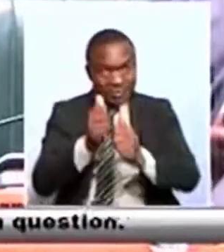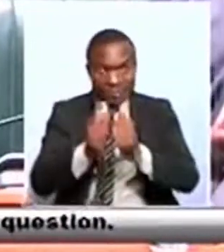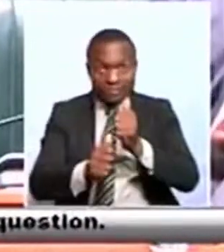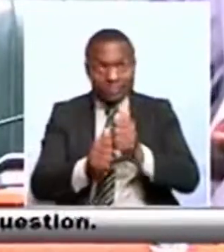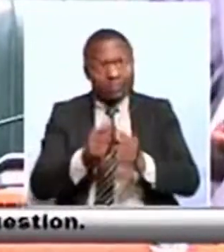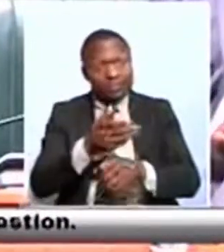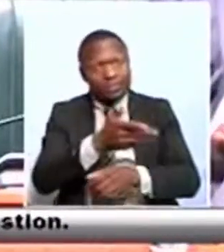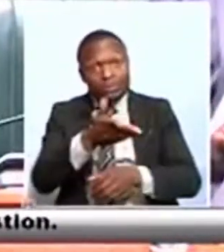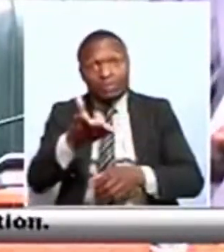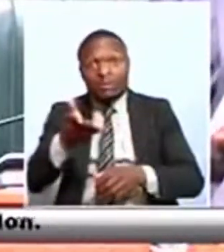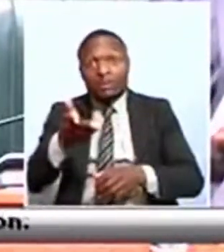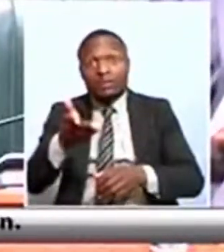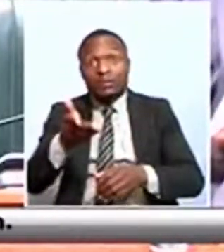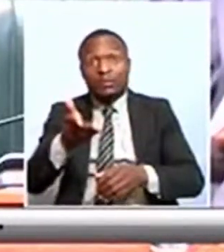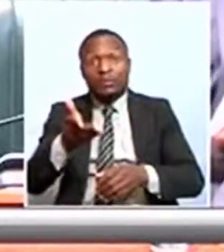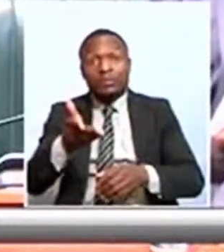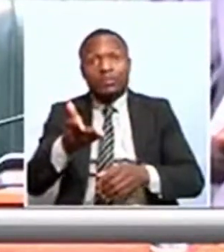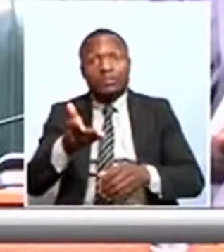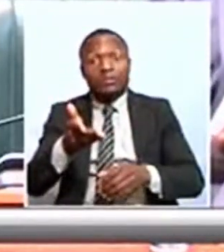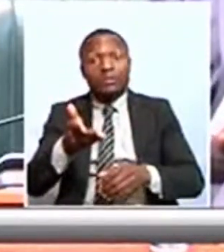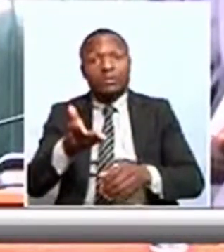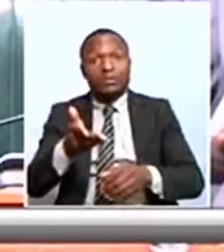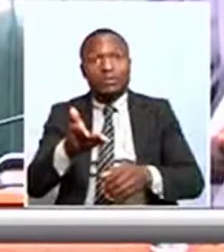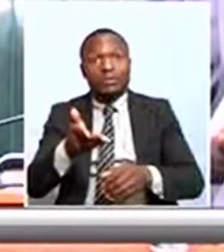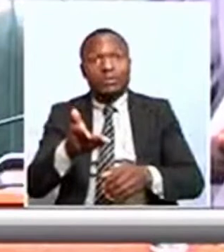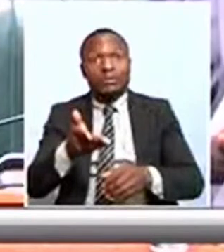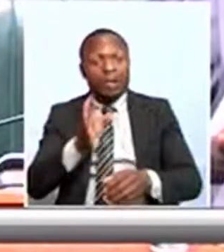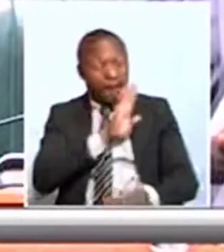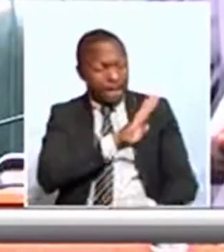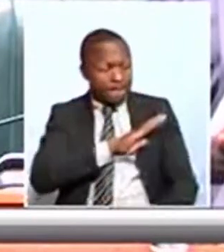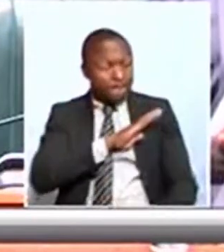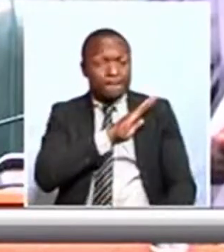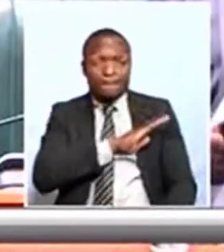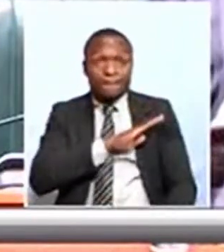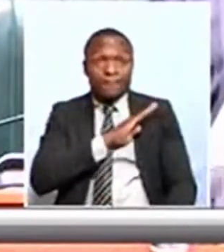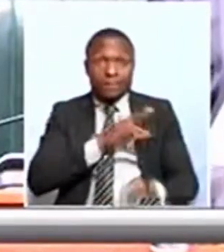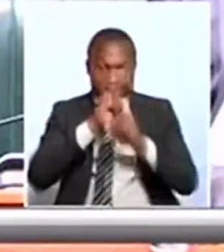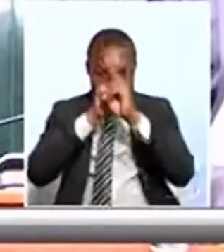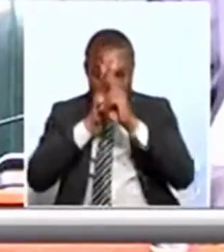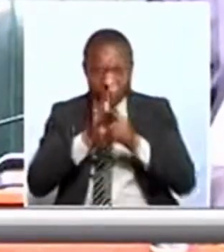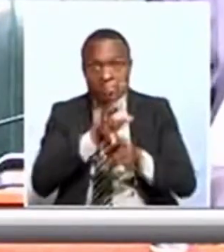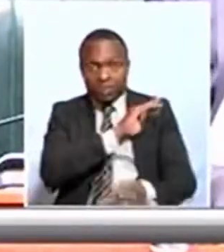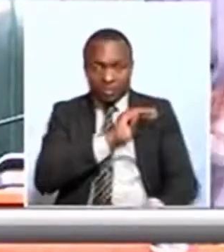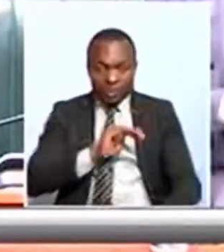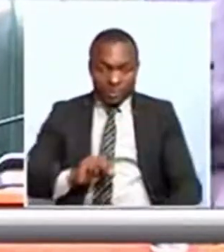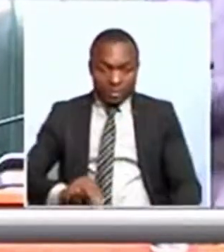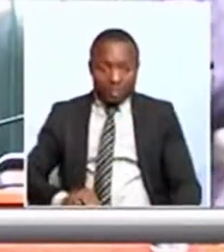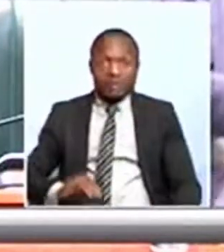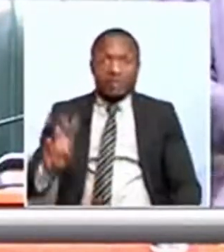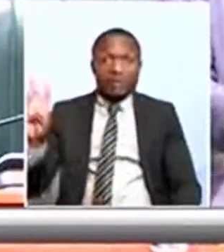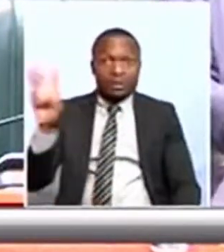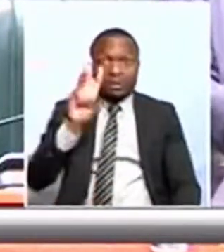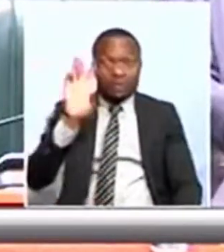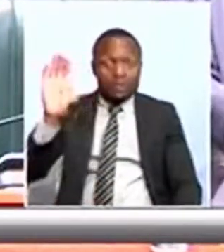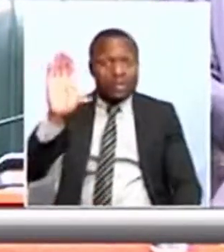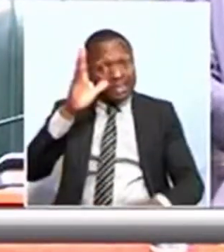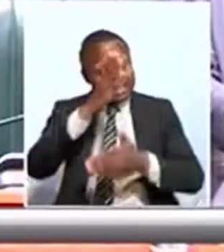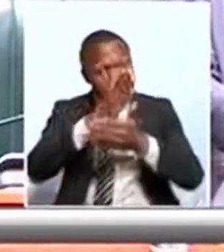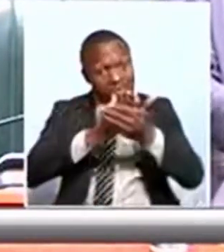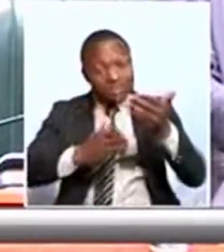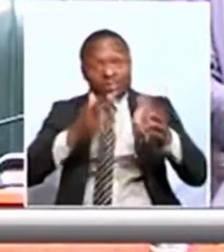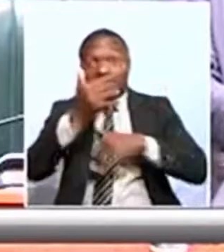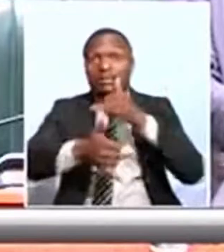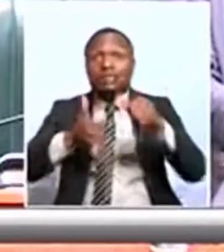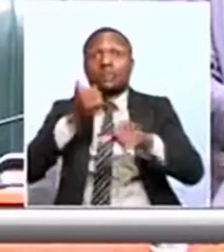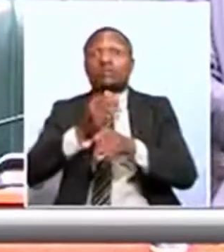a growing trend among the members, especially from Western Province, that there were some years that